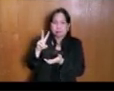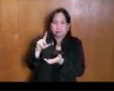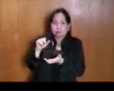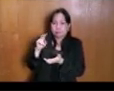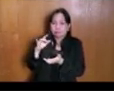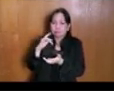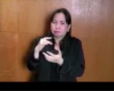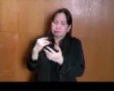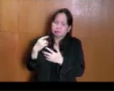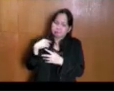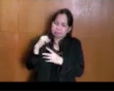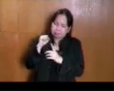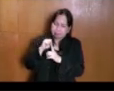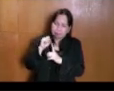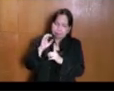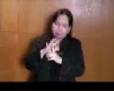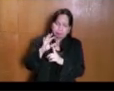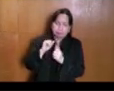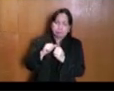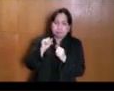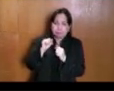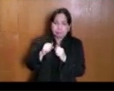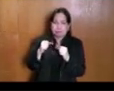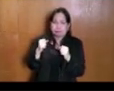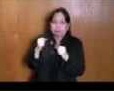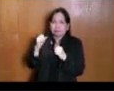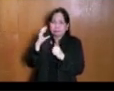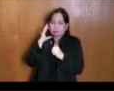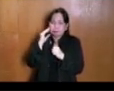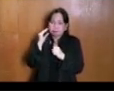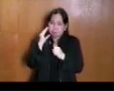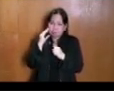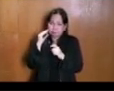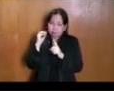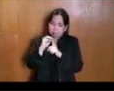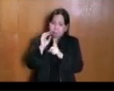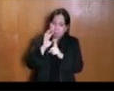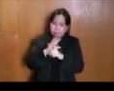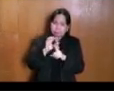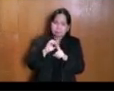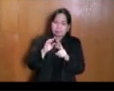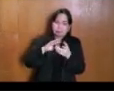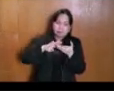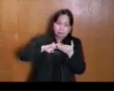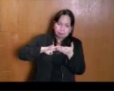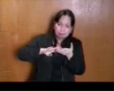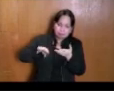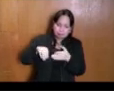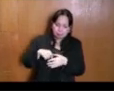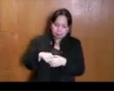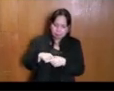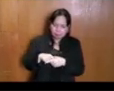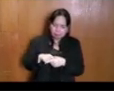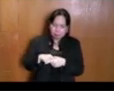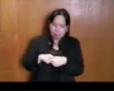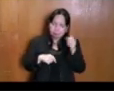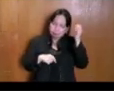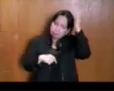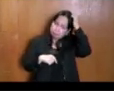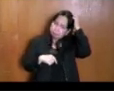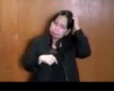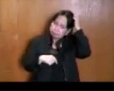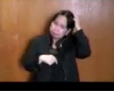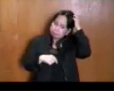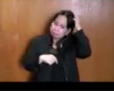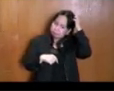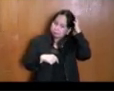So you can be exposed to a certain hazard without being vulnerable if, for example, you have climate resilient housing. And again, risk is just a function